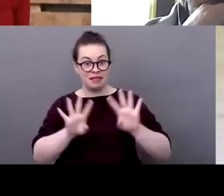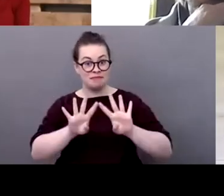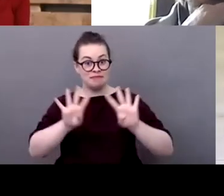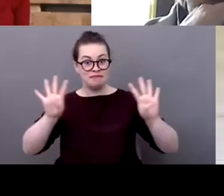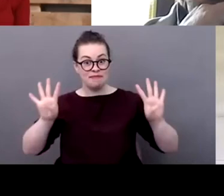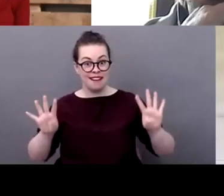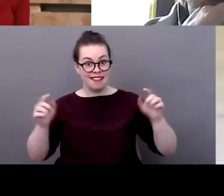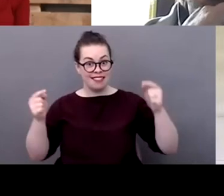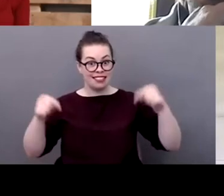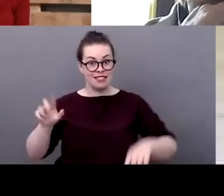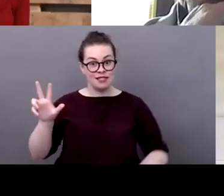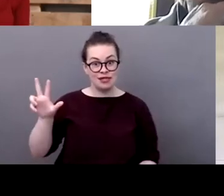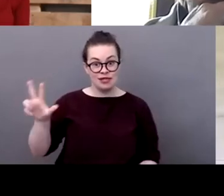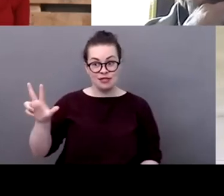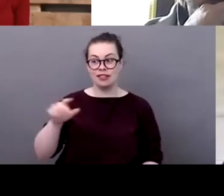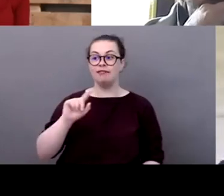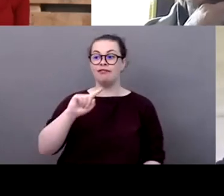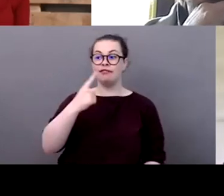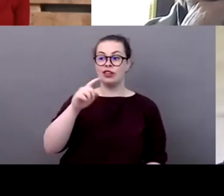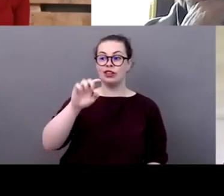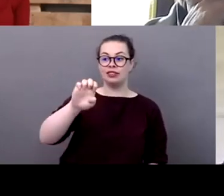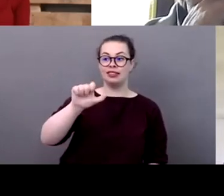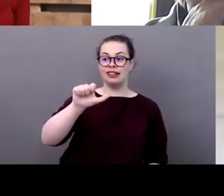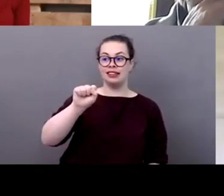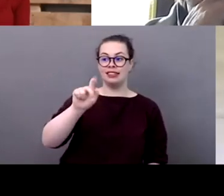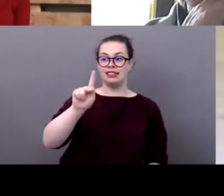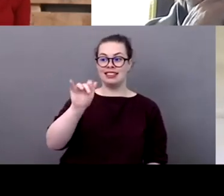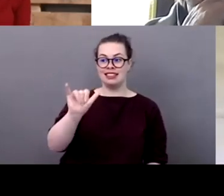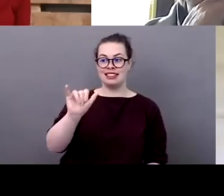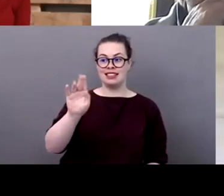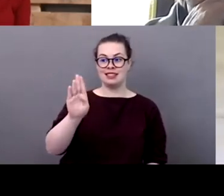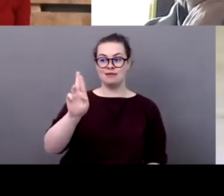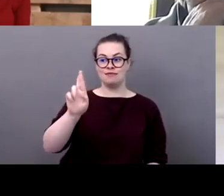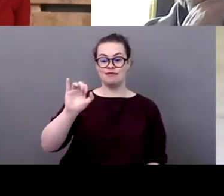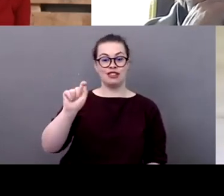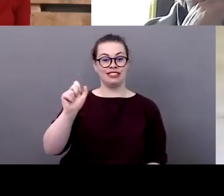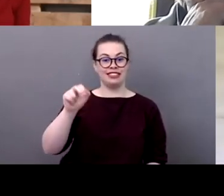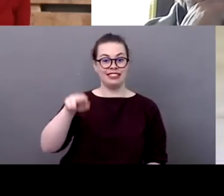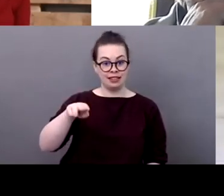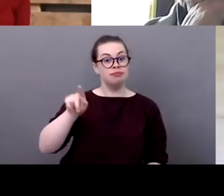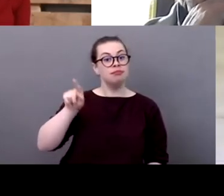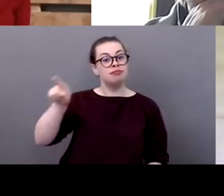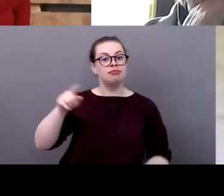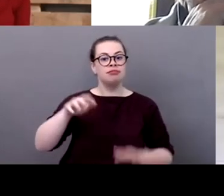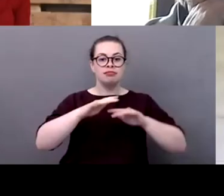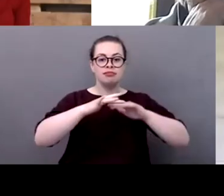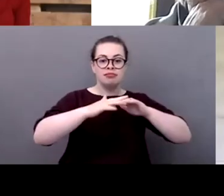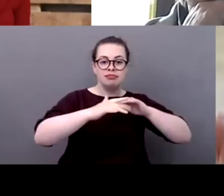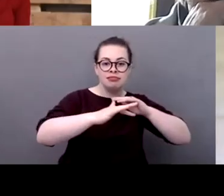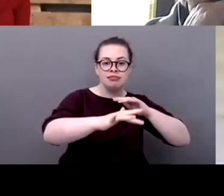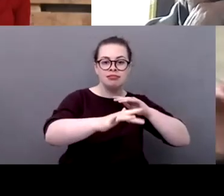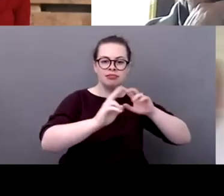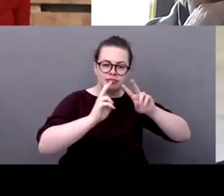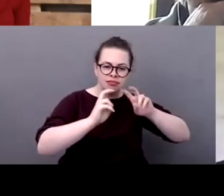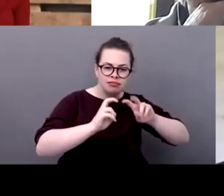today. Easkey BRITTON, marine social scientist and professional surfer. Hi, Easkey.